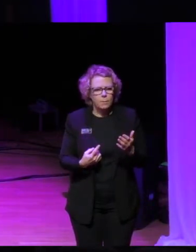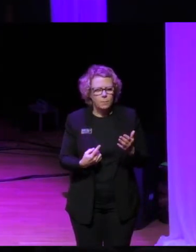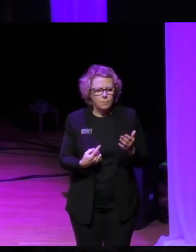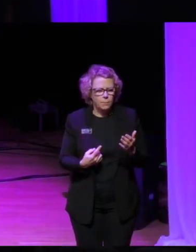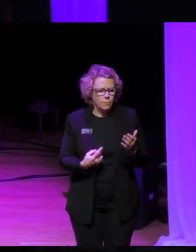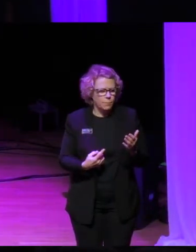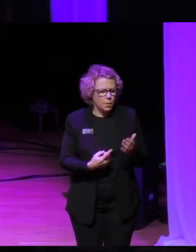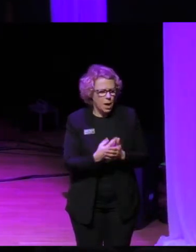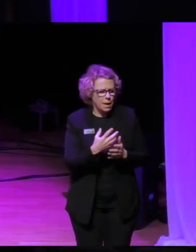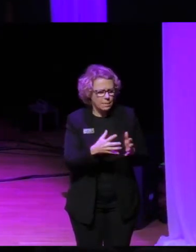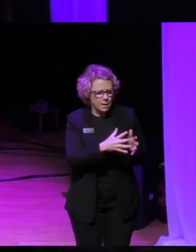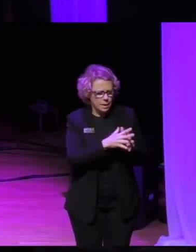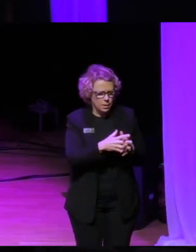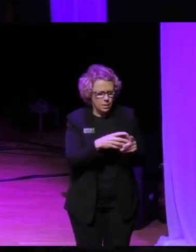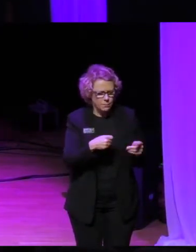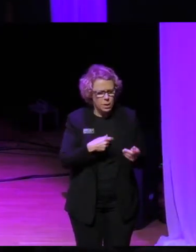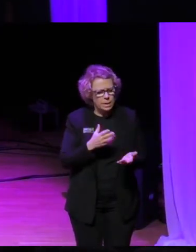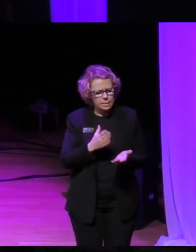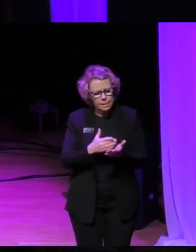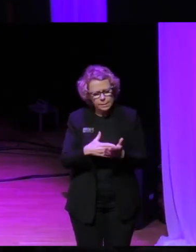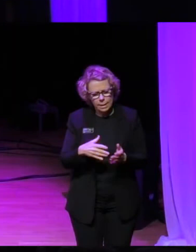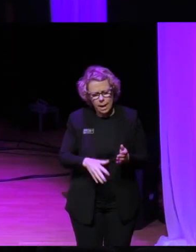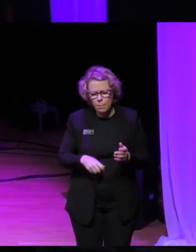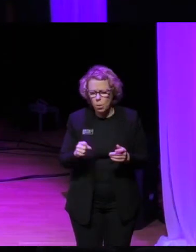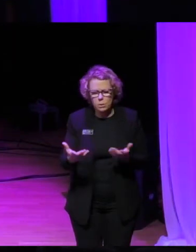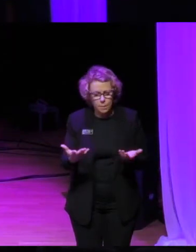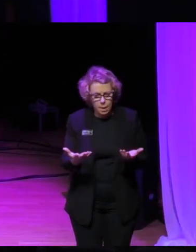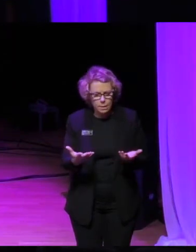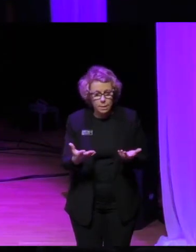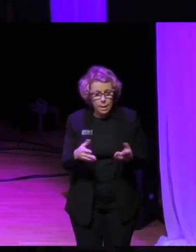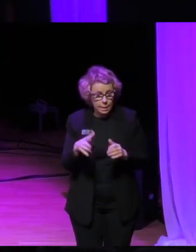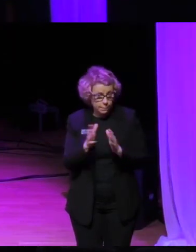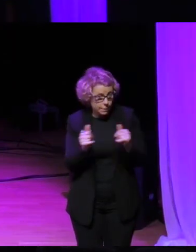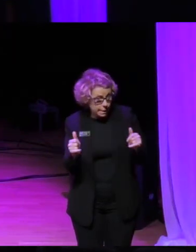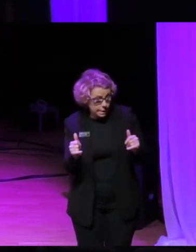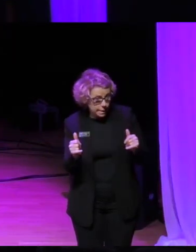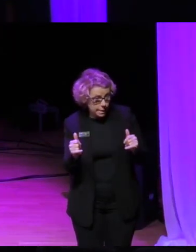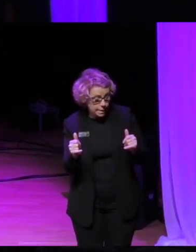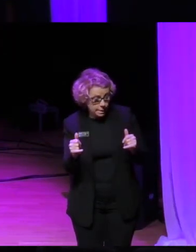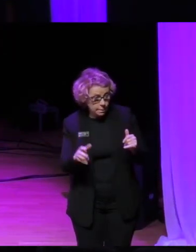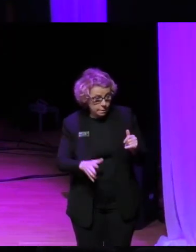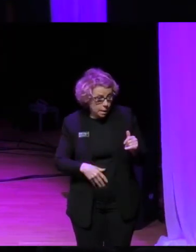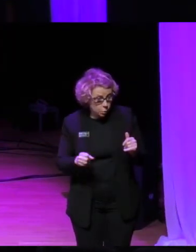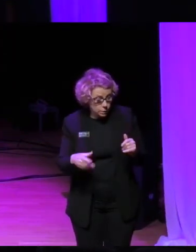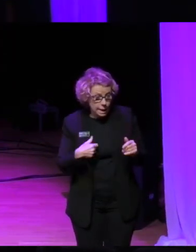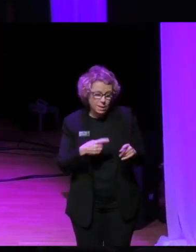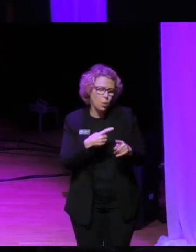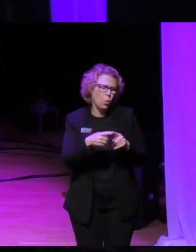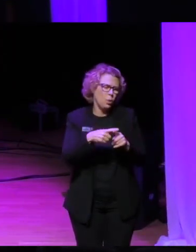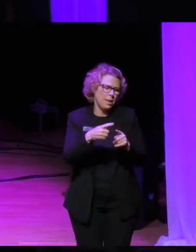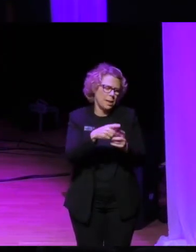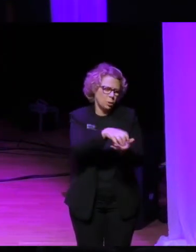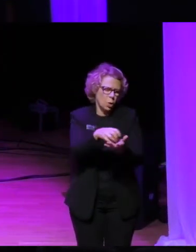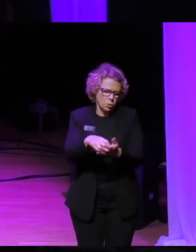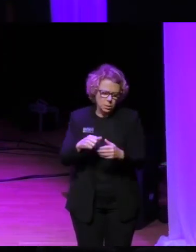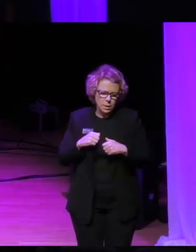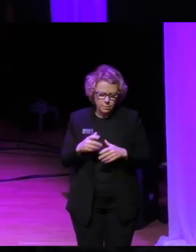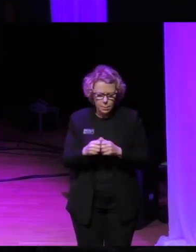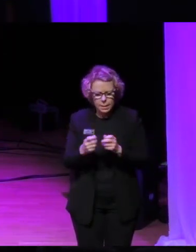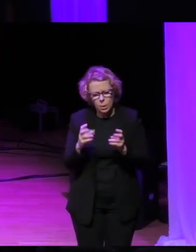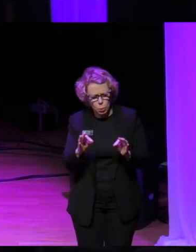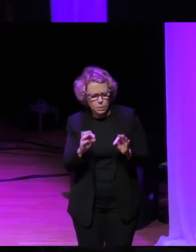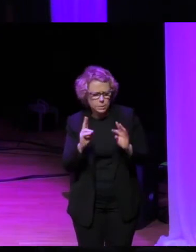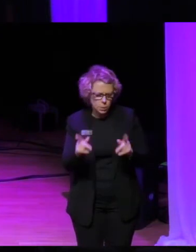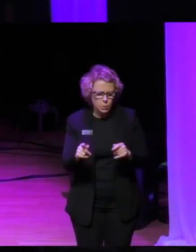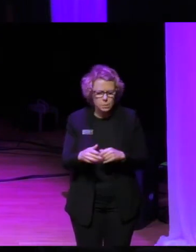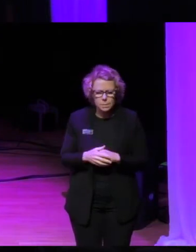course, as well. So we have the decision in Roe v. Wade, which essentially said that the